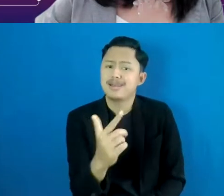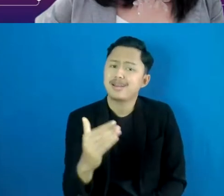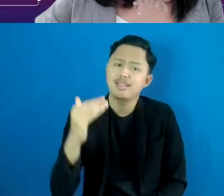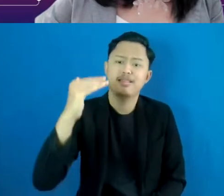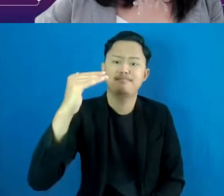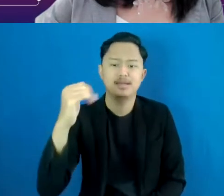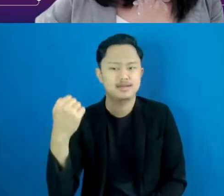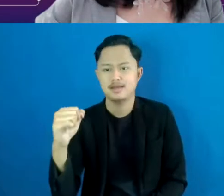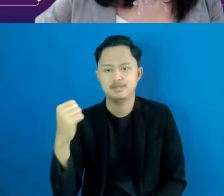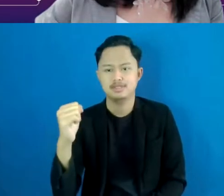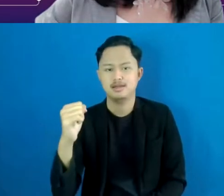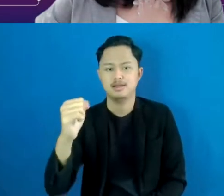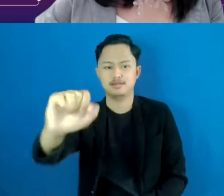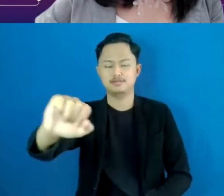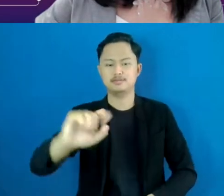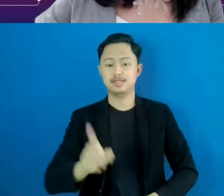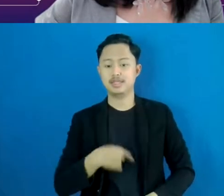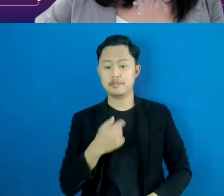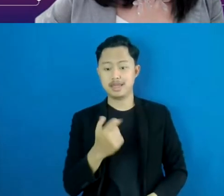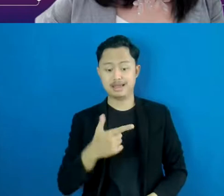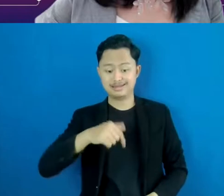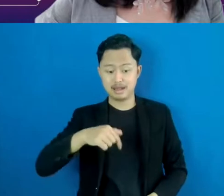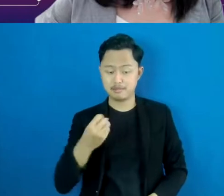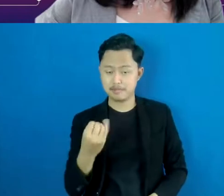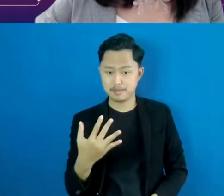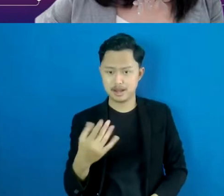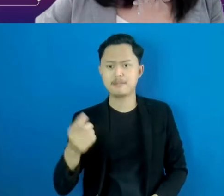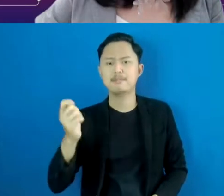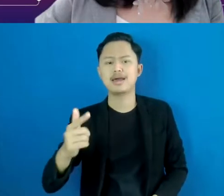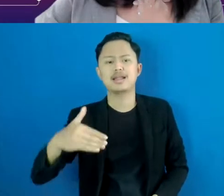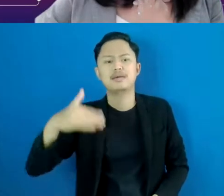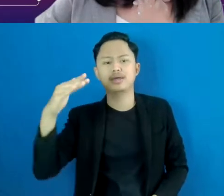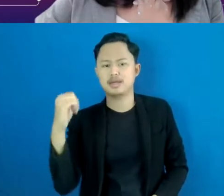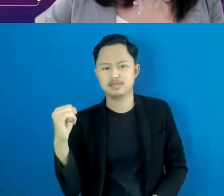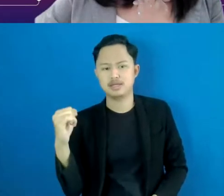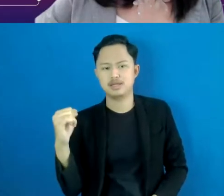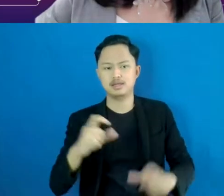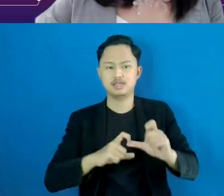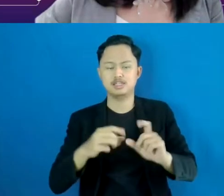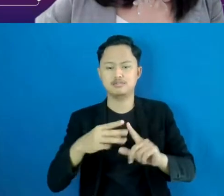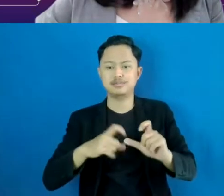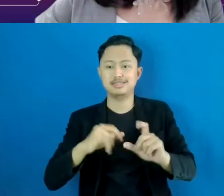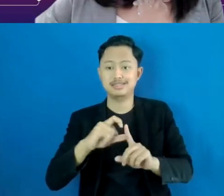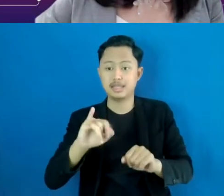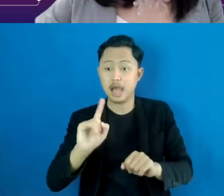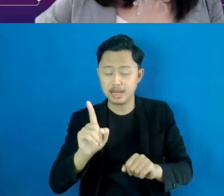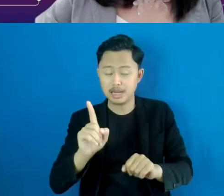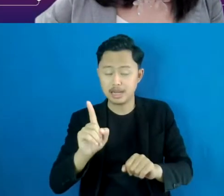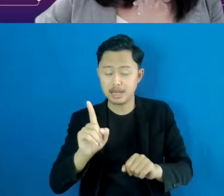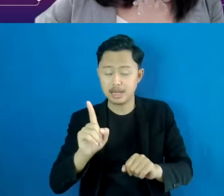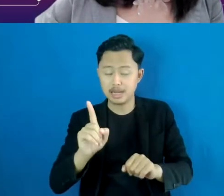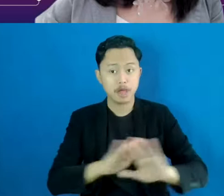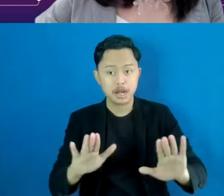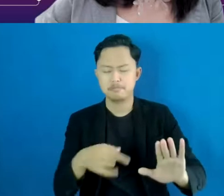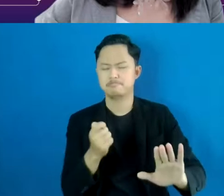cannot pay more subsidies than we are already paying, or we don't pay subsidies and we won't pay subsidies. So the challenge that